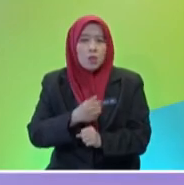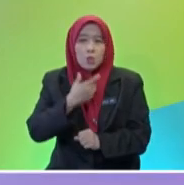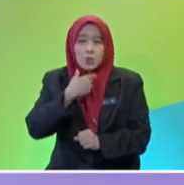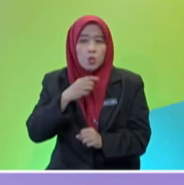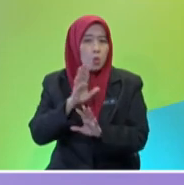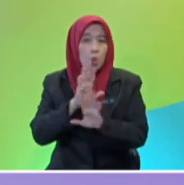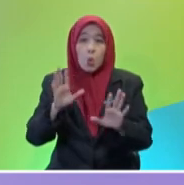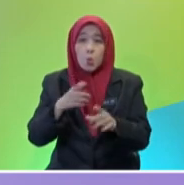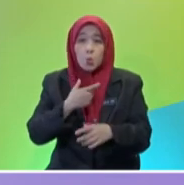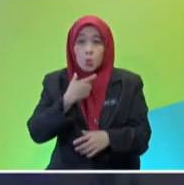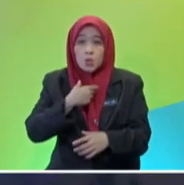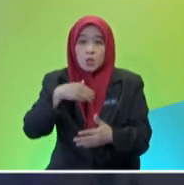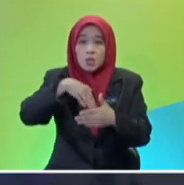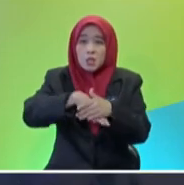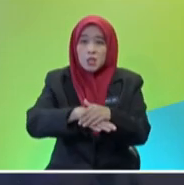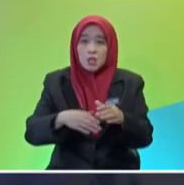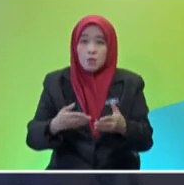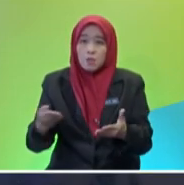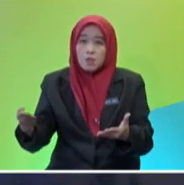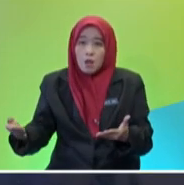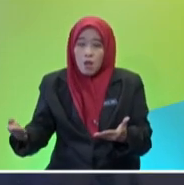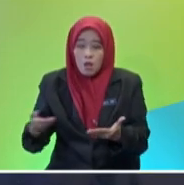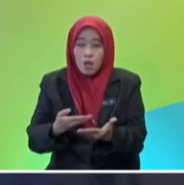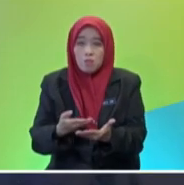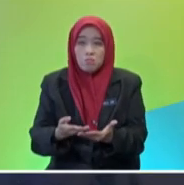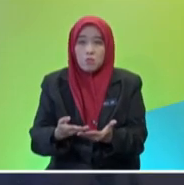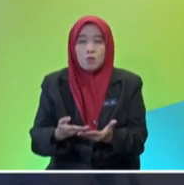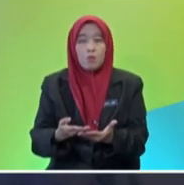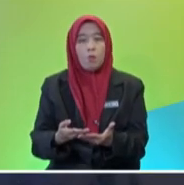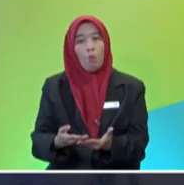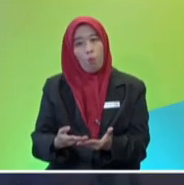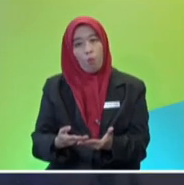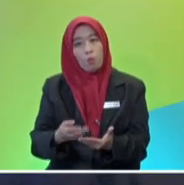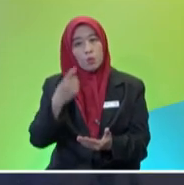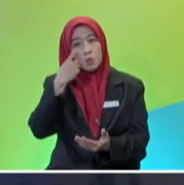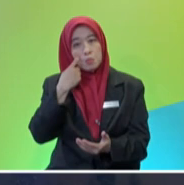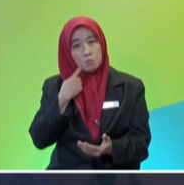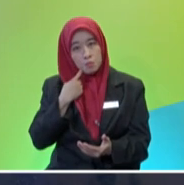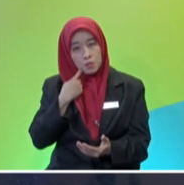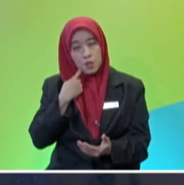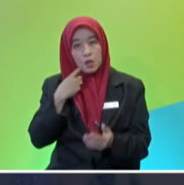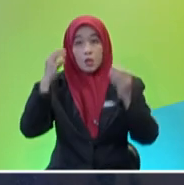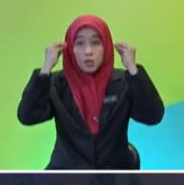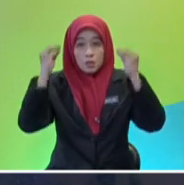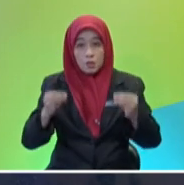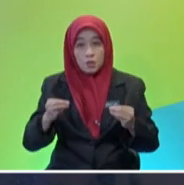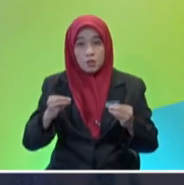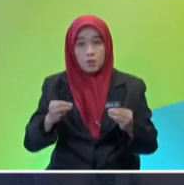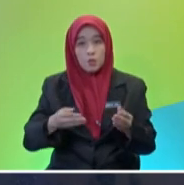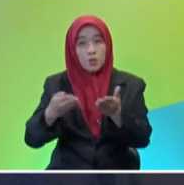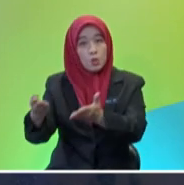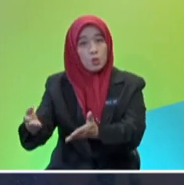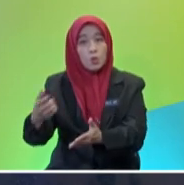inside the cookie jar. Oh, poor you. Mm-hmm. Did you manage to get anything to eat after that? I just had a snack.